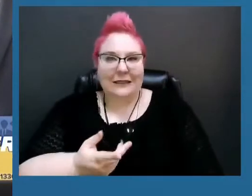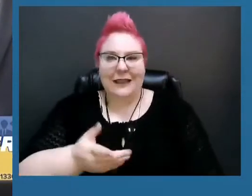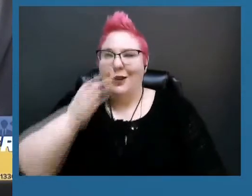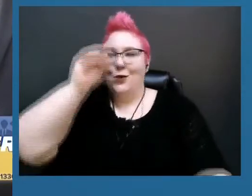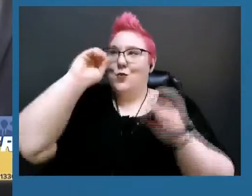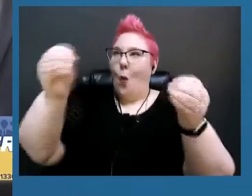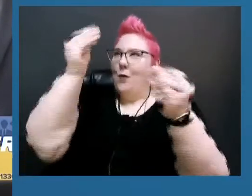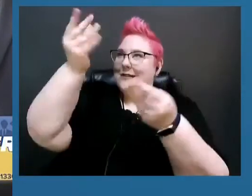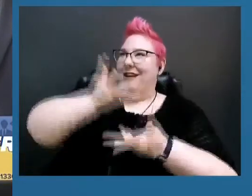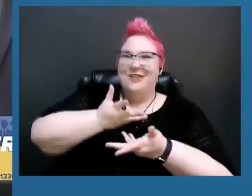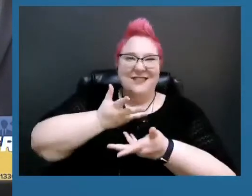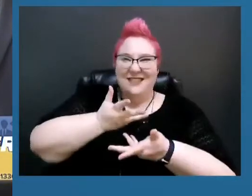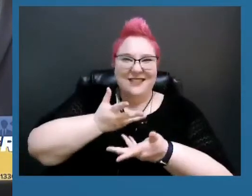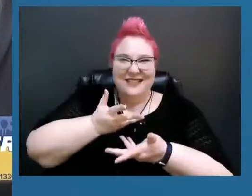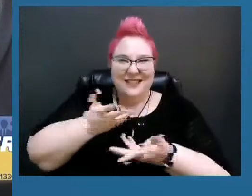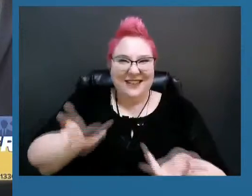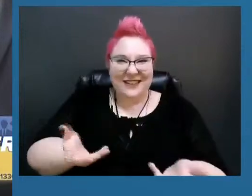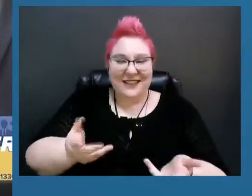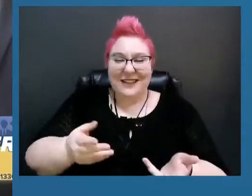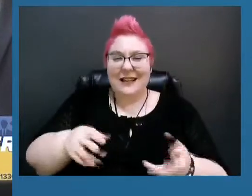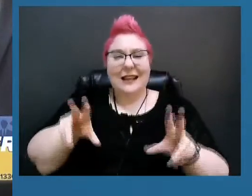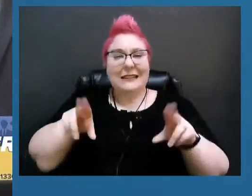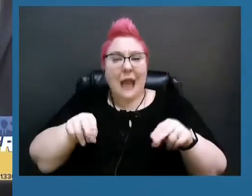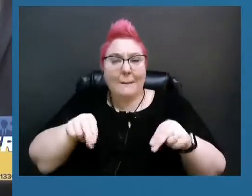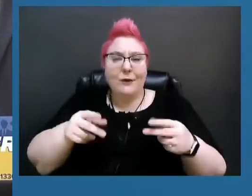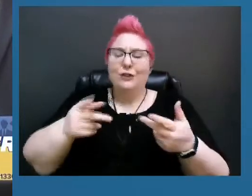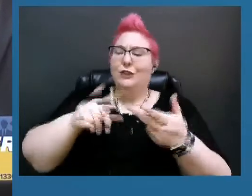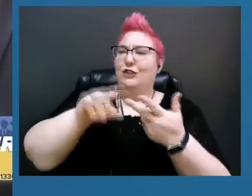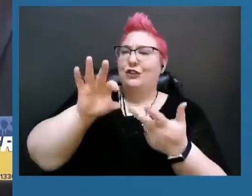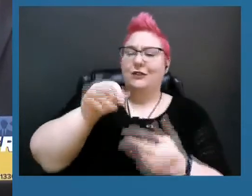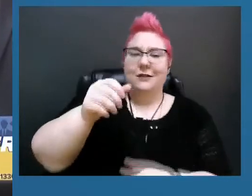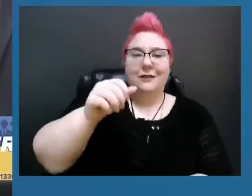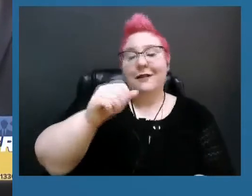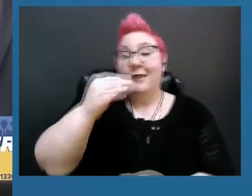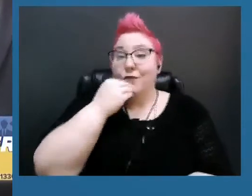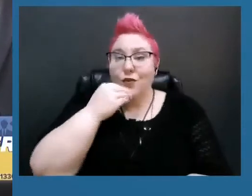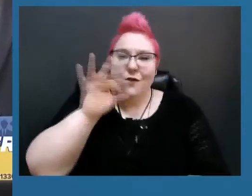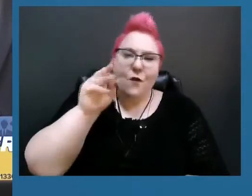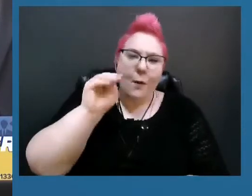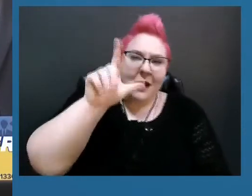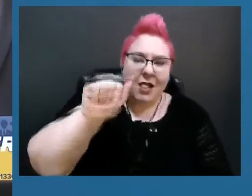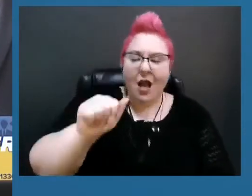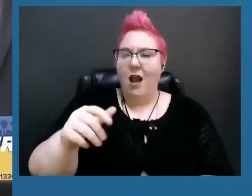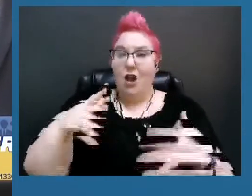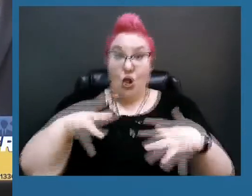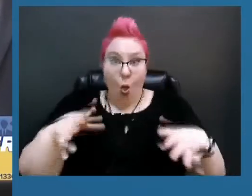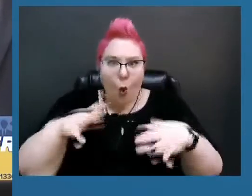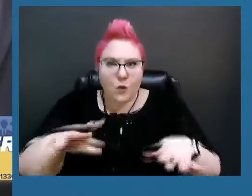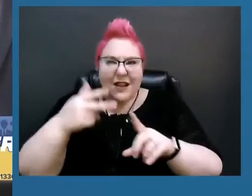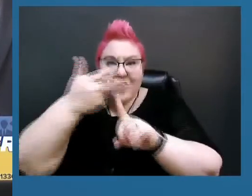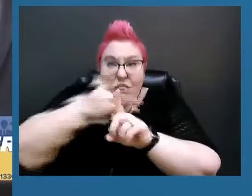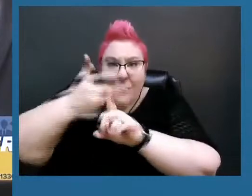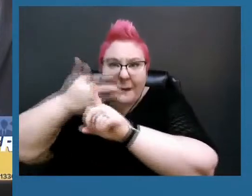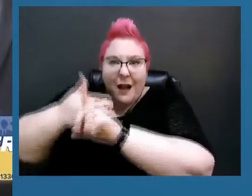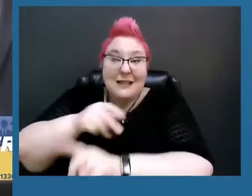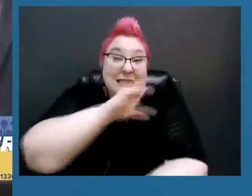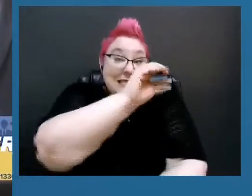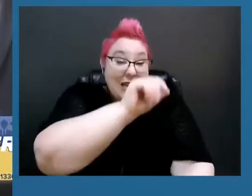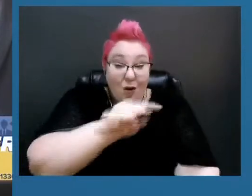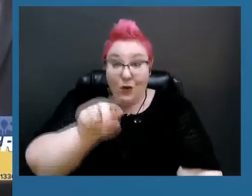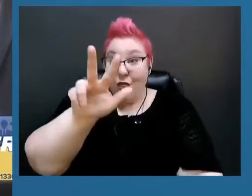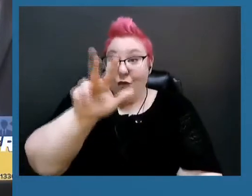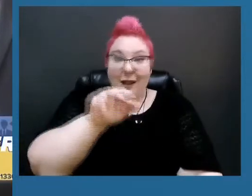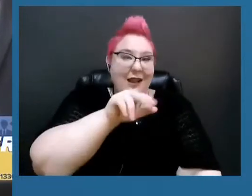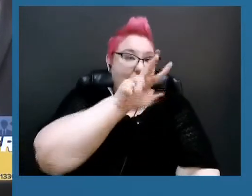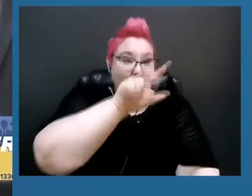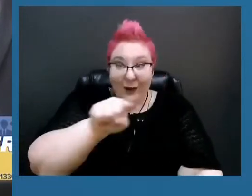Like, diapers, formula, they outgrow their clothes every 3 months. Literally, the clothes say 0 to 3, 3 to 6. I'm not making